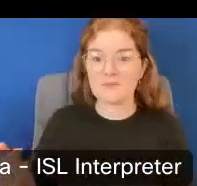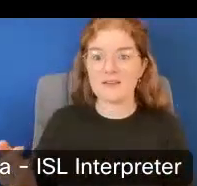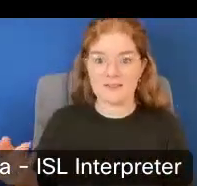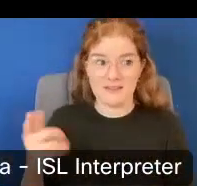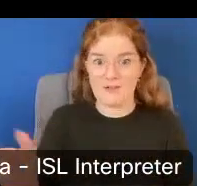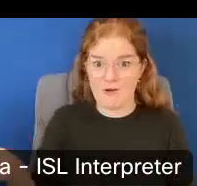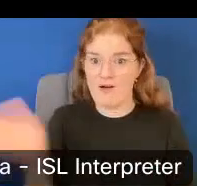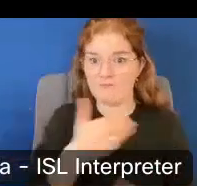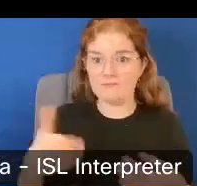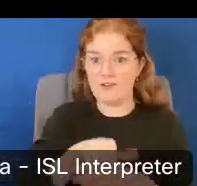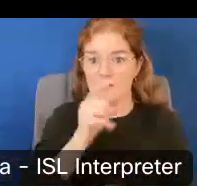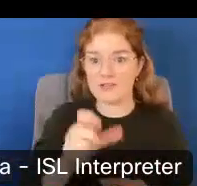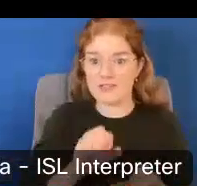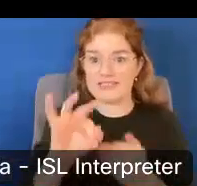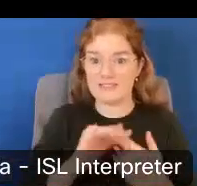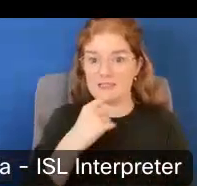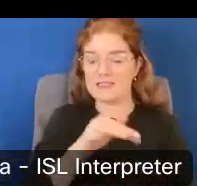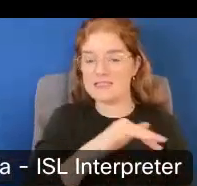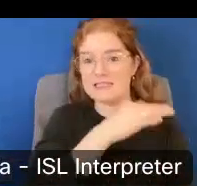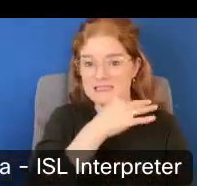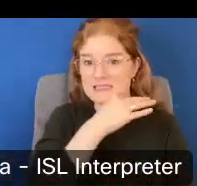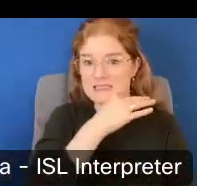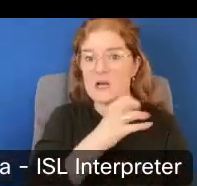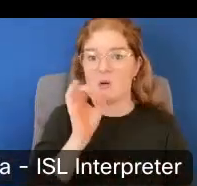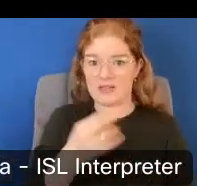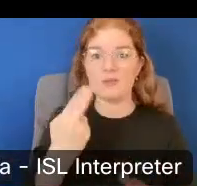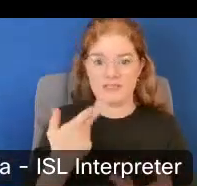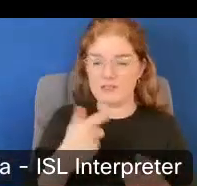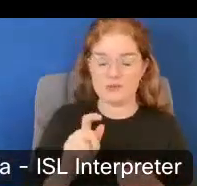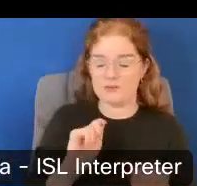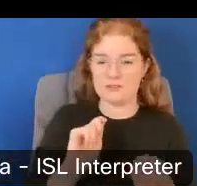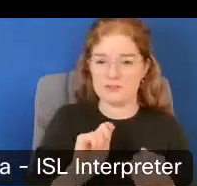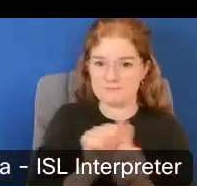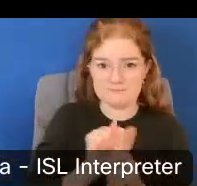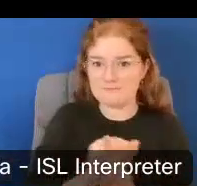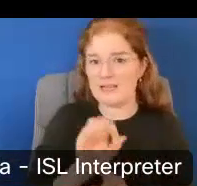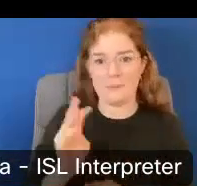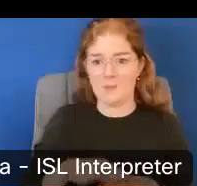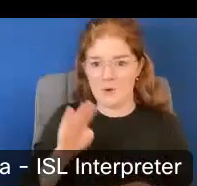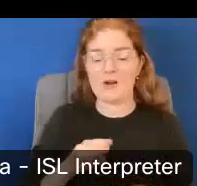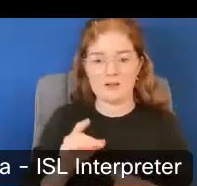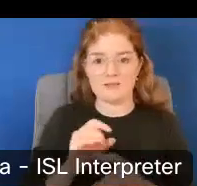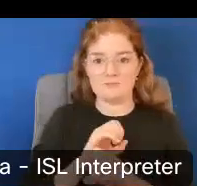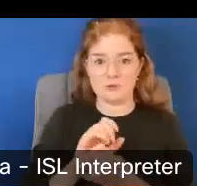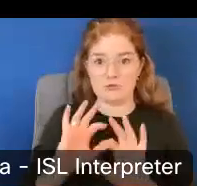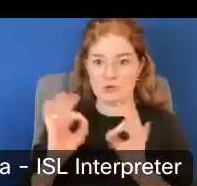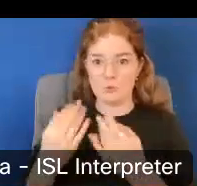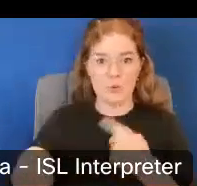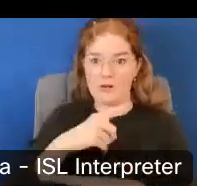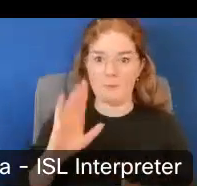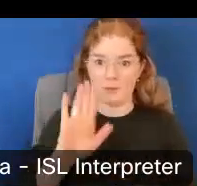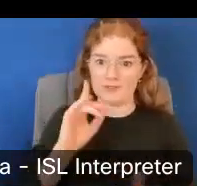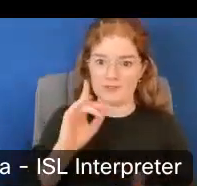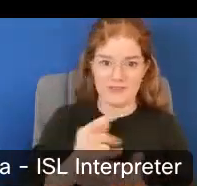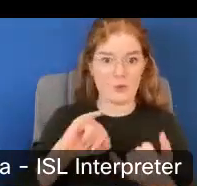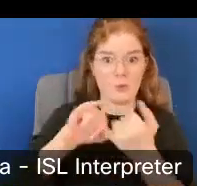So really, we really needed to kind of redefine that further, and as a group decide on the cohort of staff that we were going to